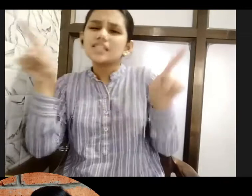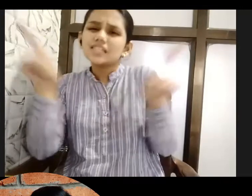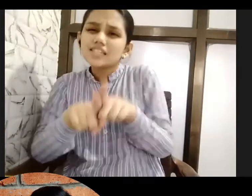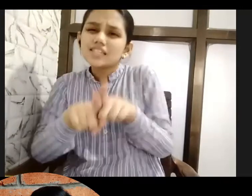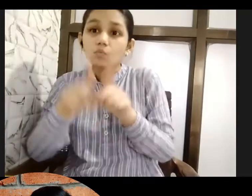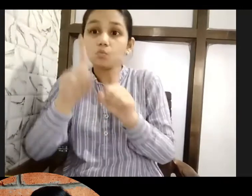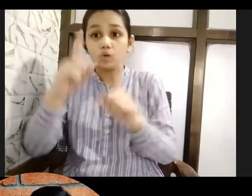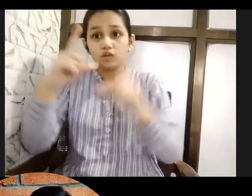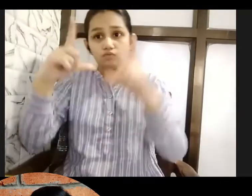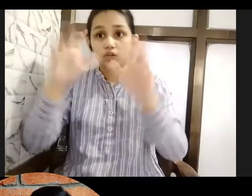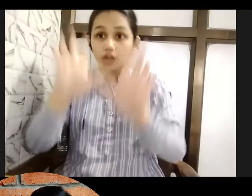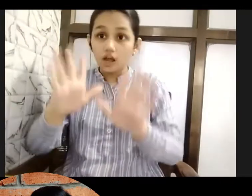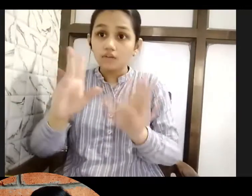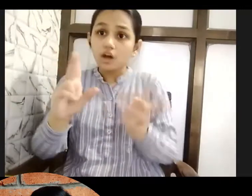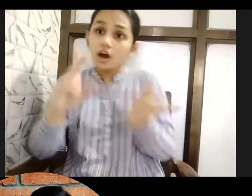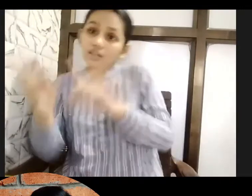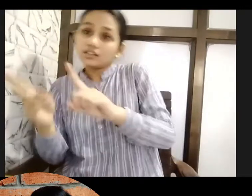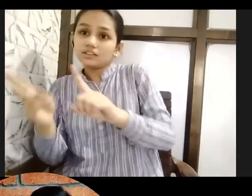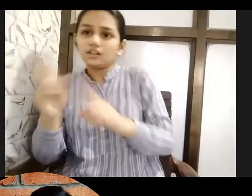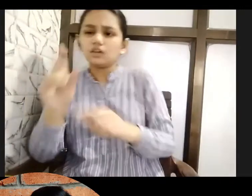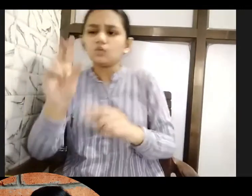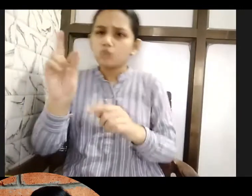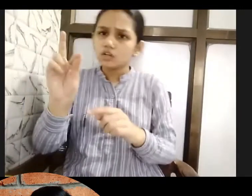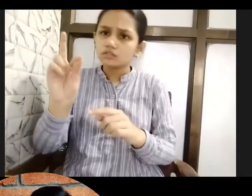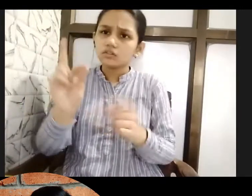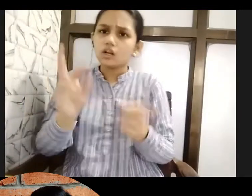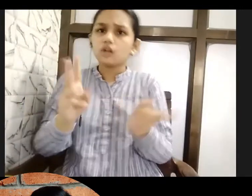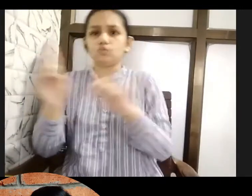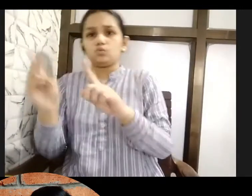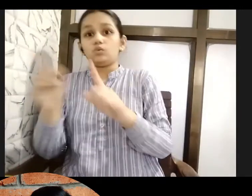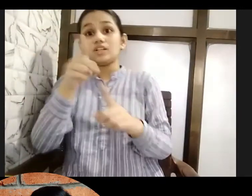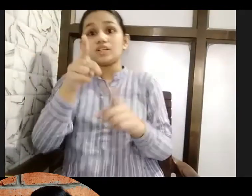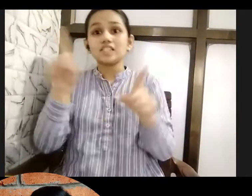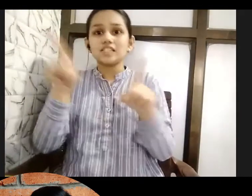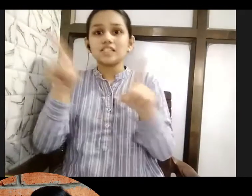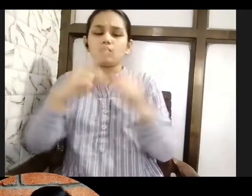click duplicate, it will give me two of him. Right?